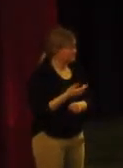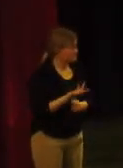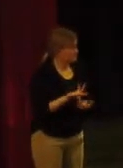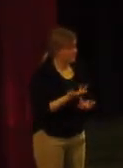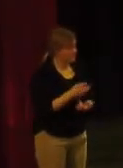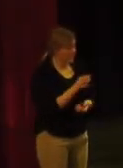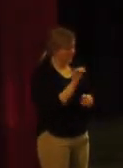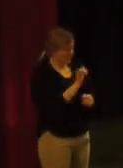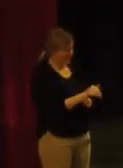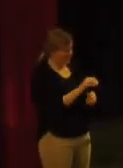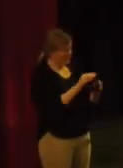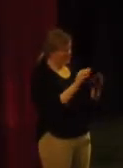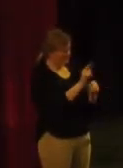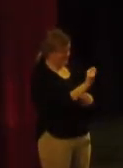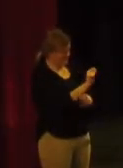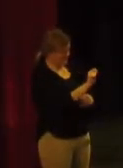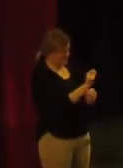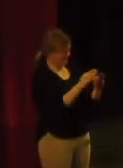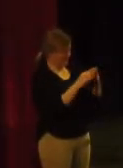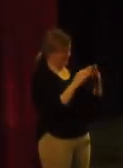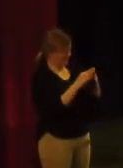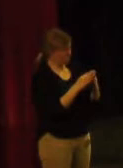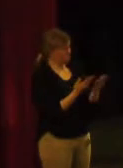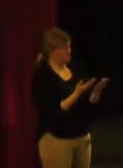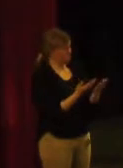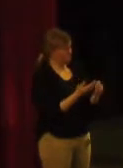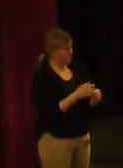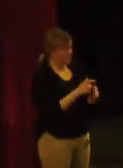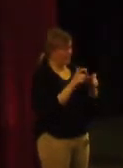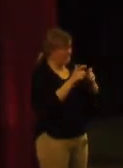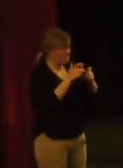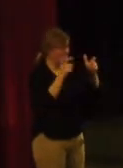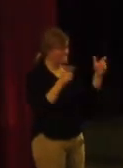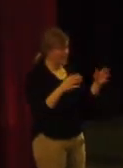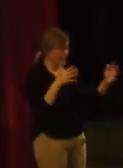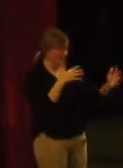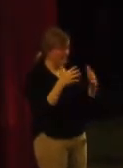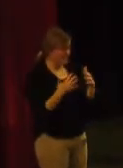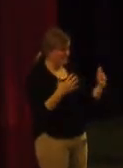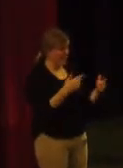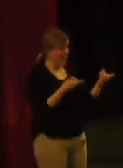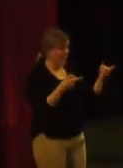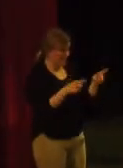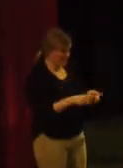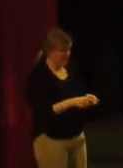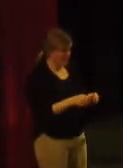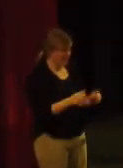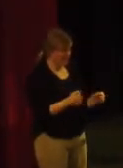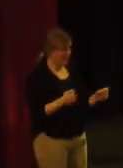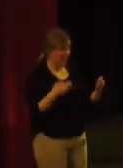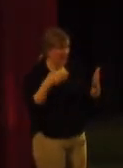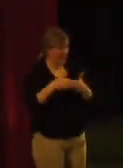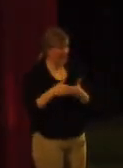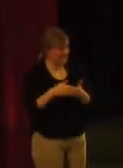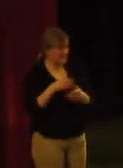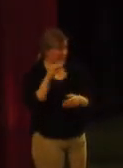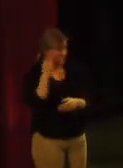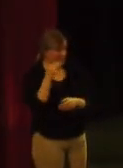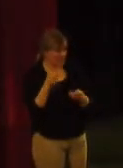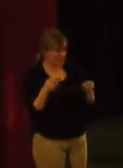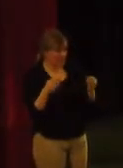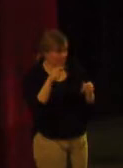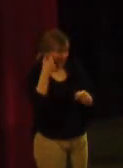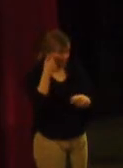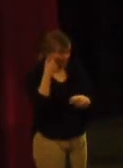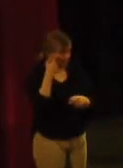Torreon was a major battle, probably the biggest battle that Pancho Villa fought against the Mexican government. Now, my great-grandfather,